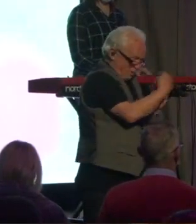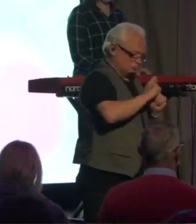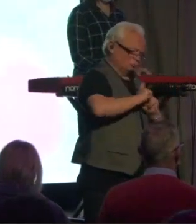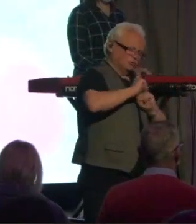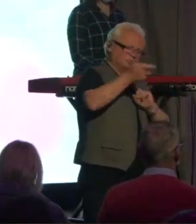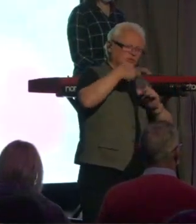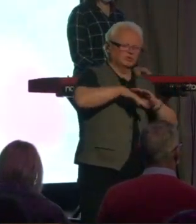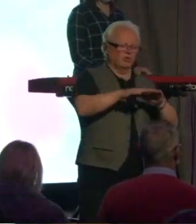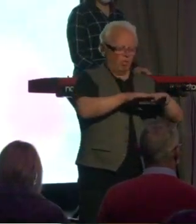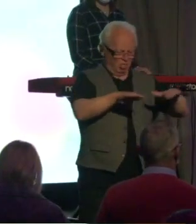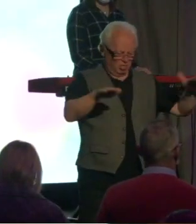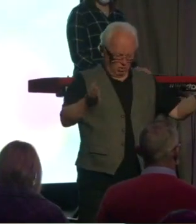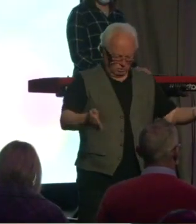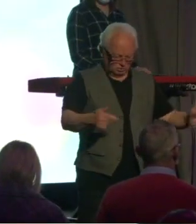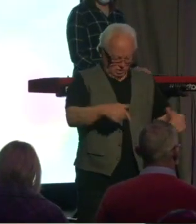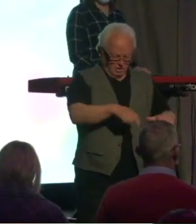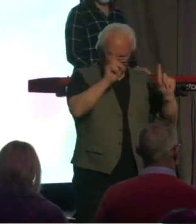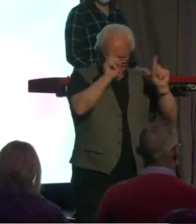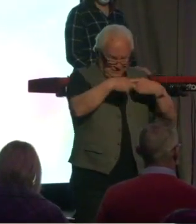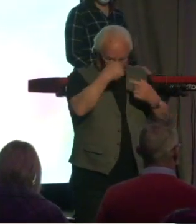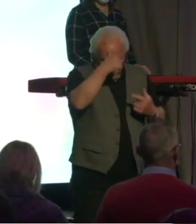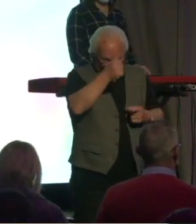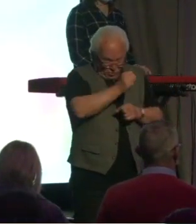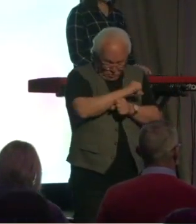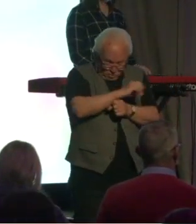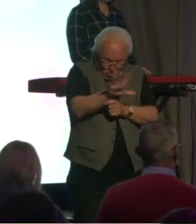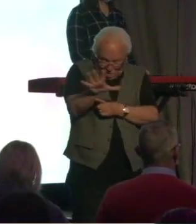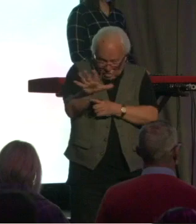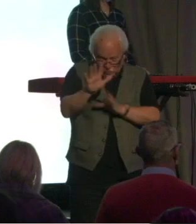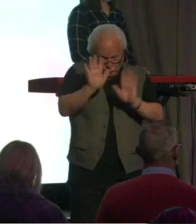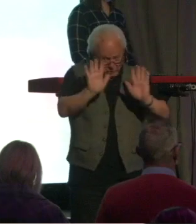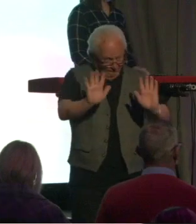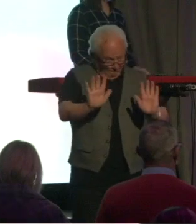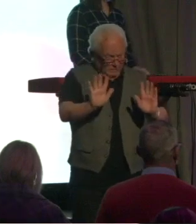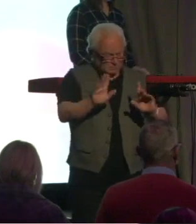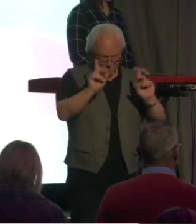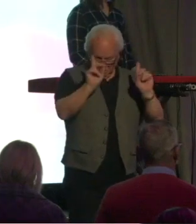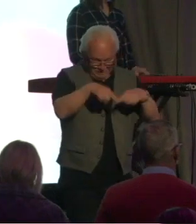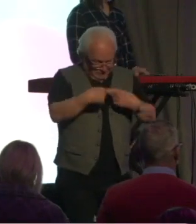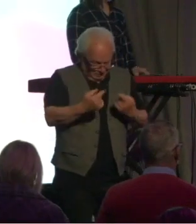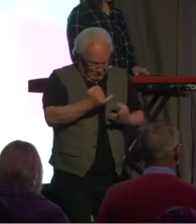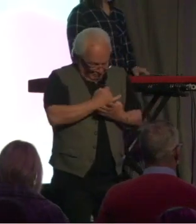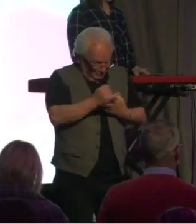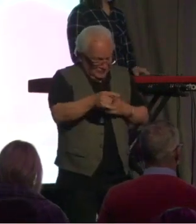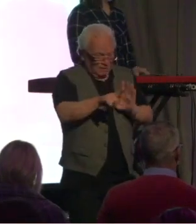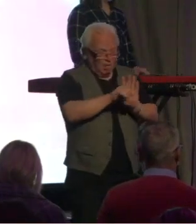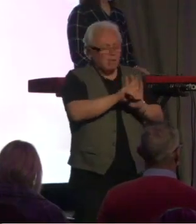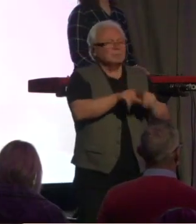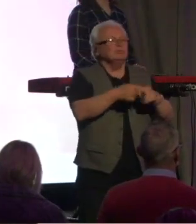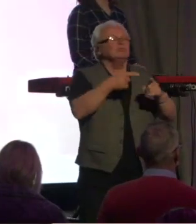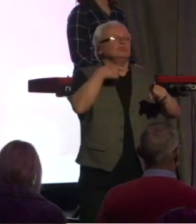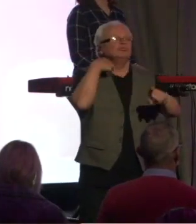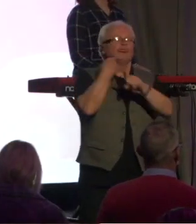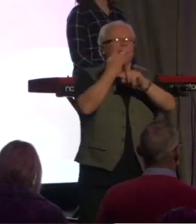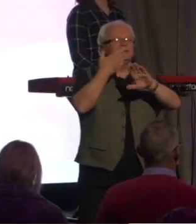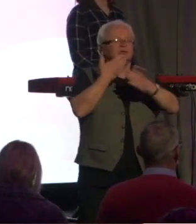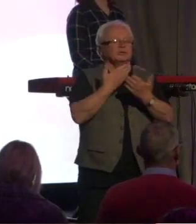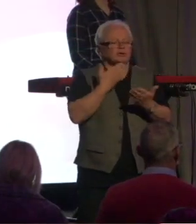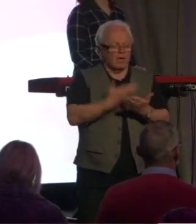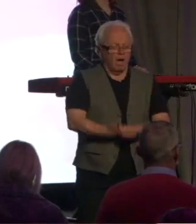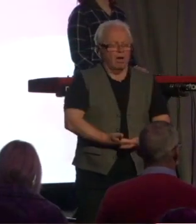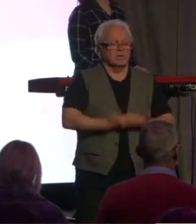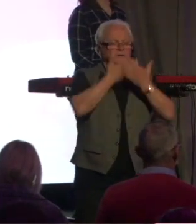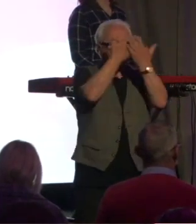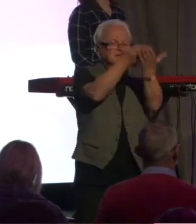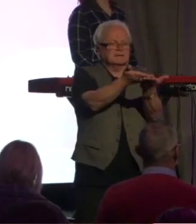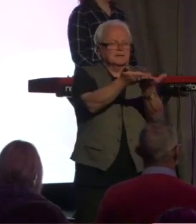altar call, but you know, see right where you're sitting in your seat, right there, you can